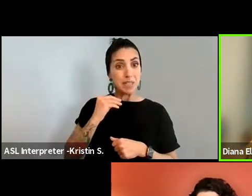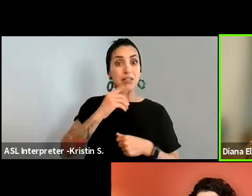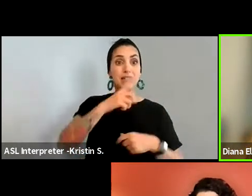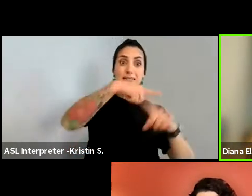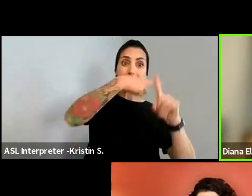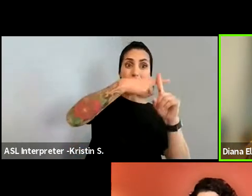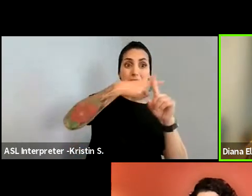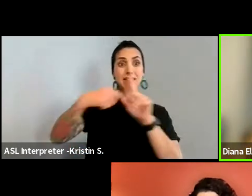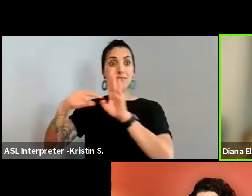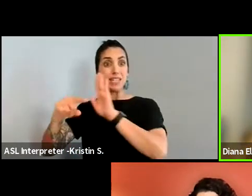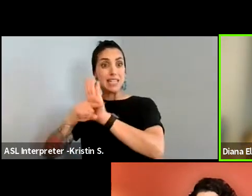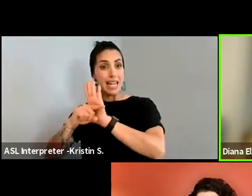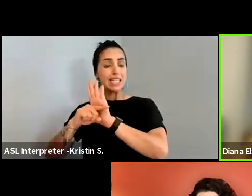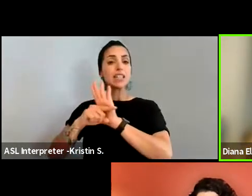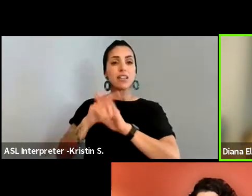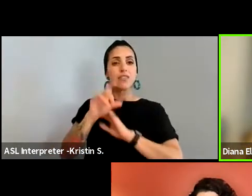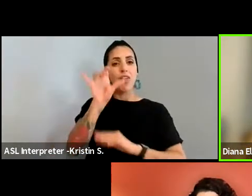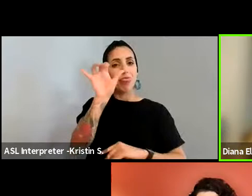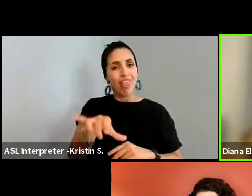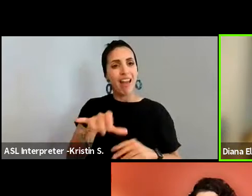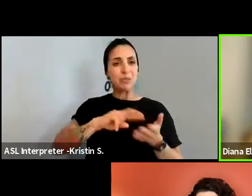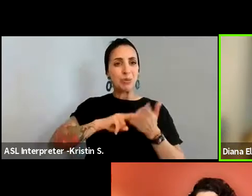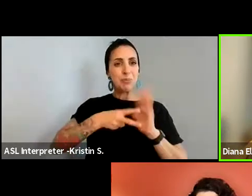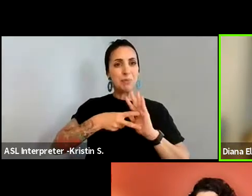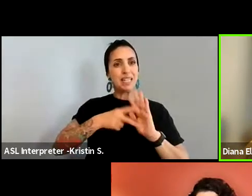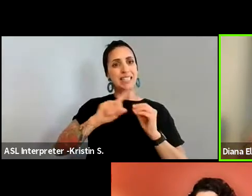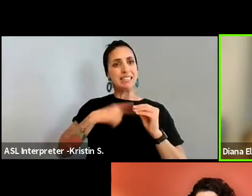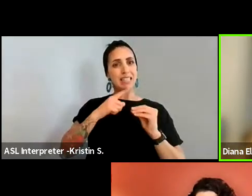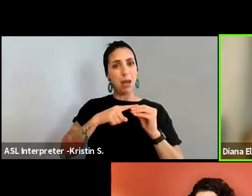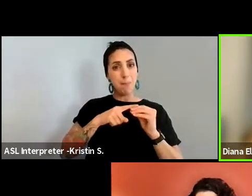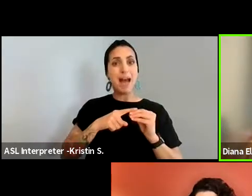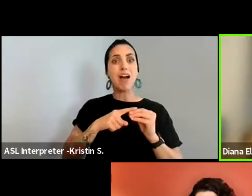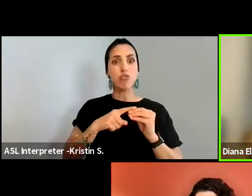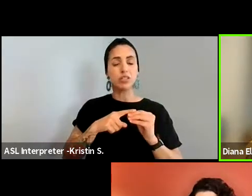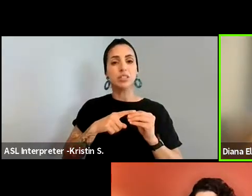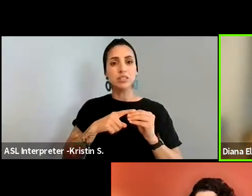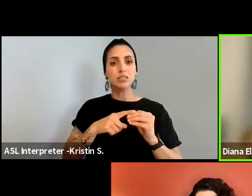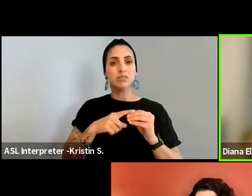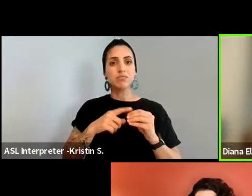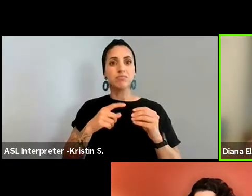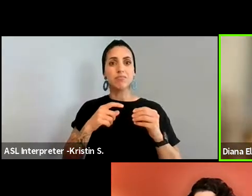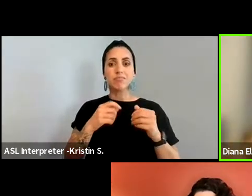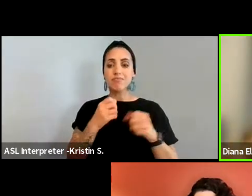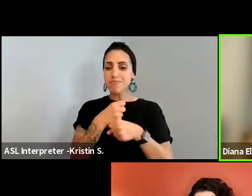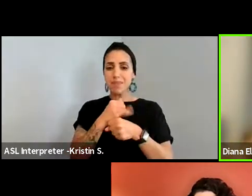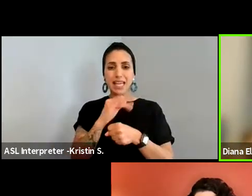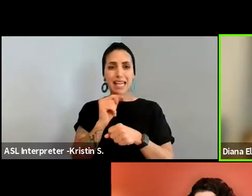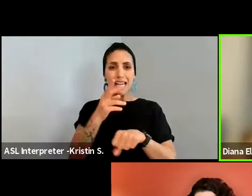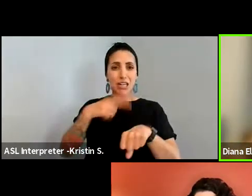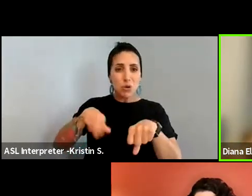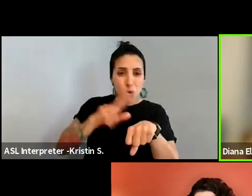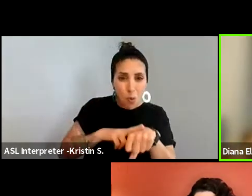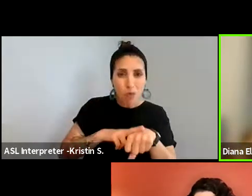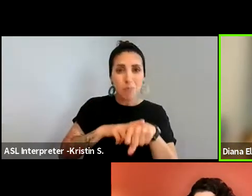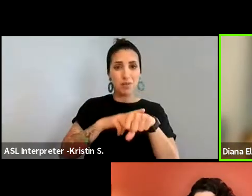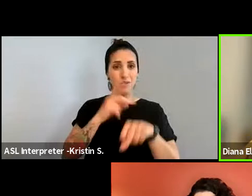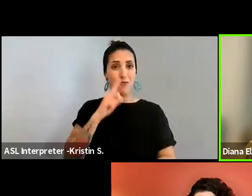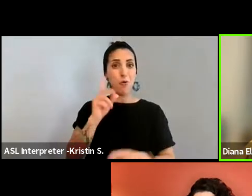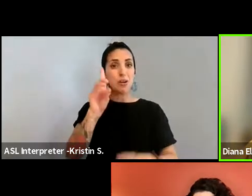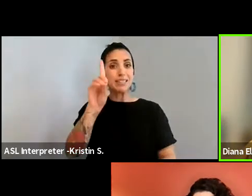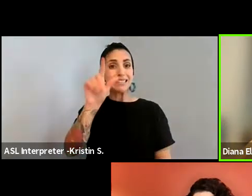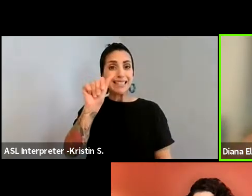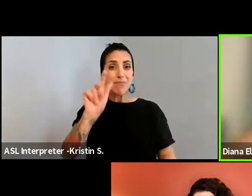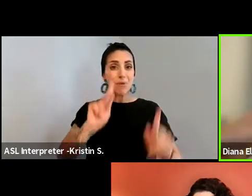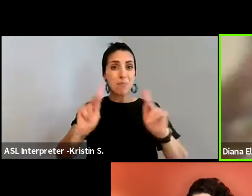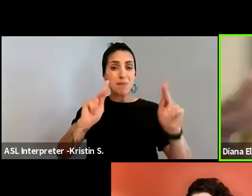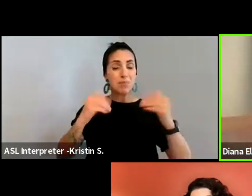about normalizing the disability experience. I got to hug my dad for the first time in a year, you know, and